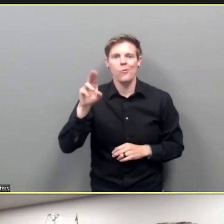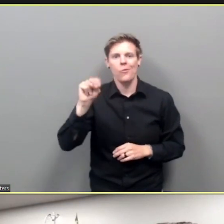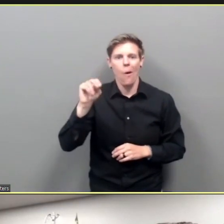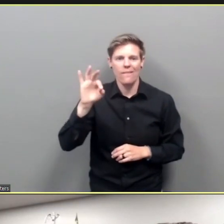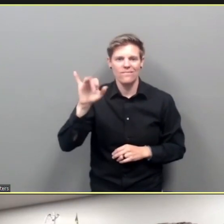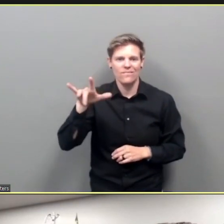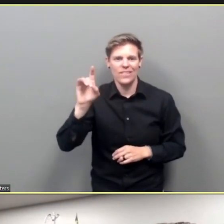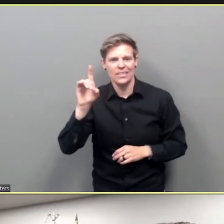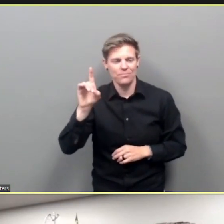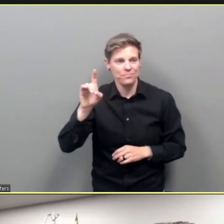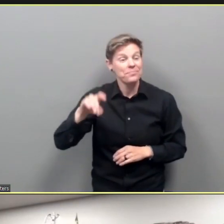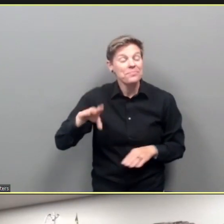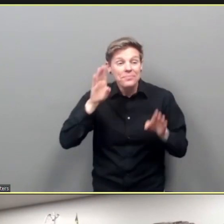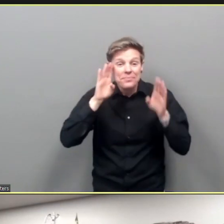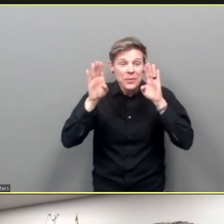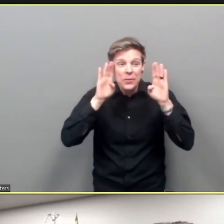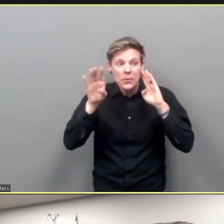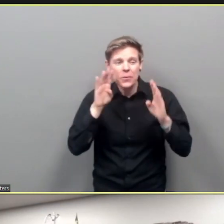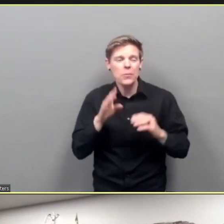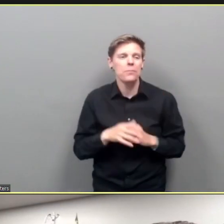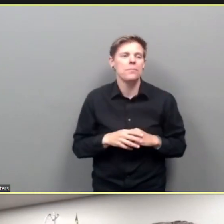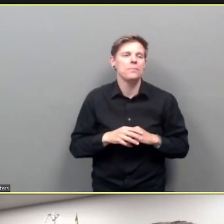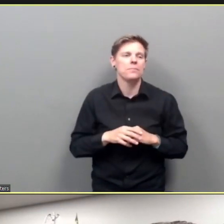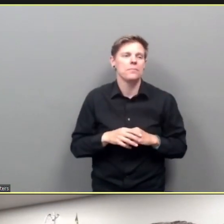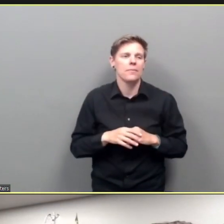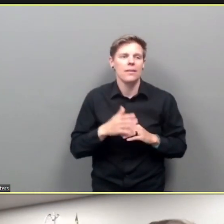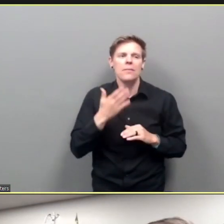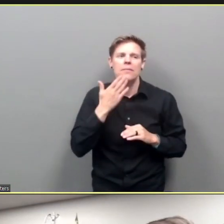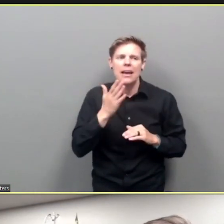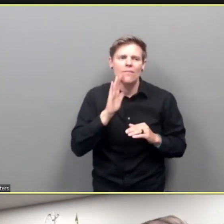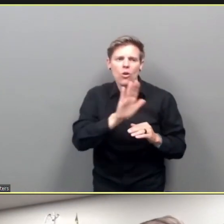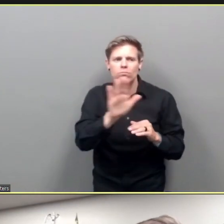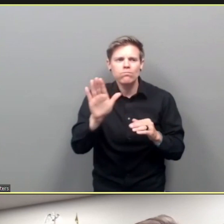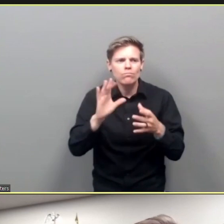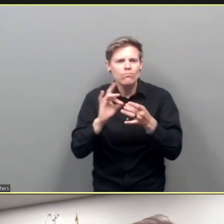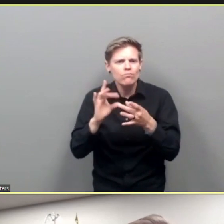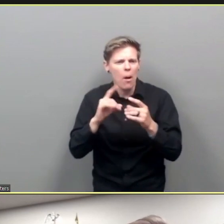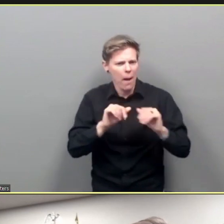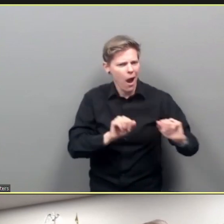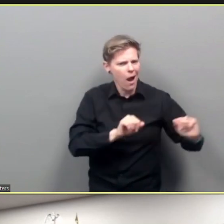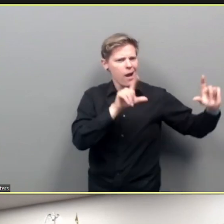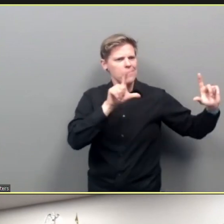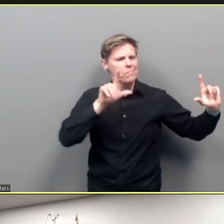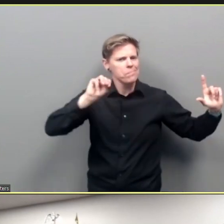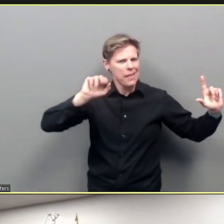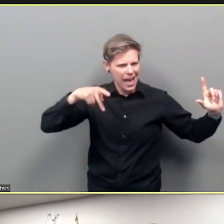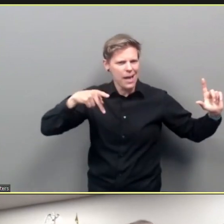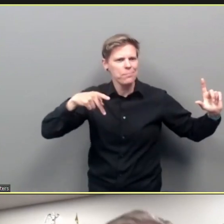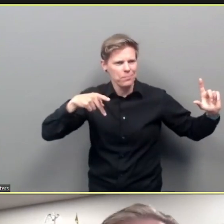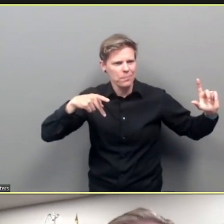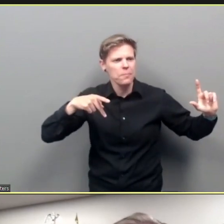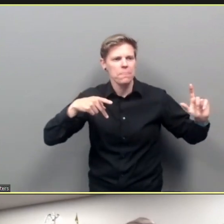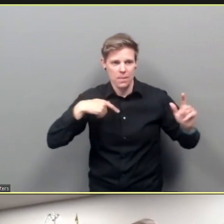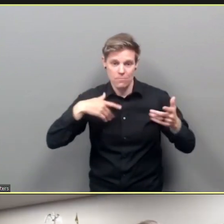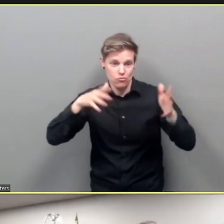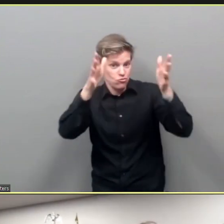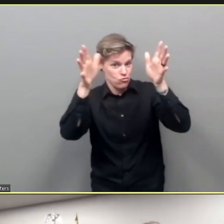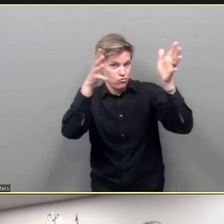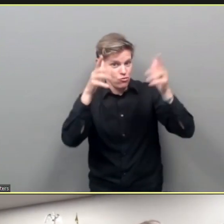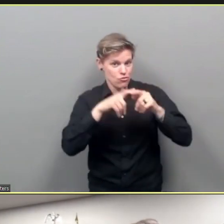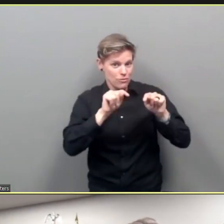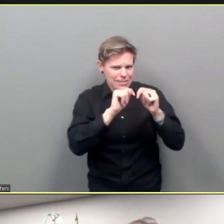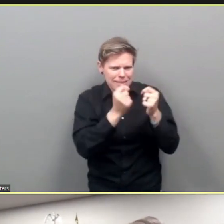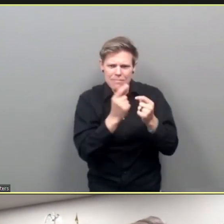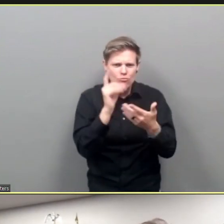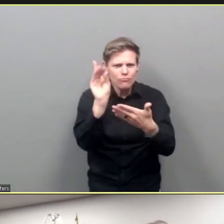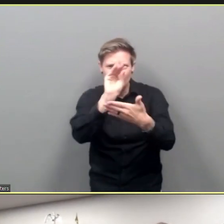Hi, thanks for the nice words about the map. I'll definitely share that with the reporters that made that map. I'm sure they would love to hear that. I